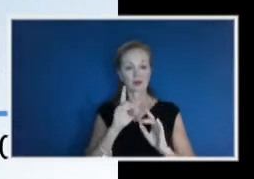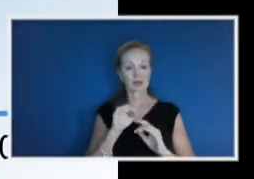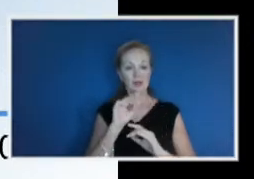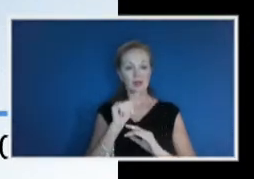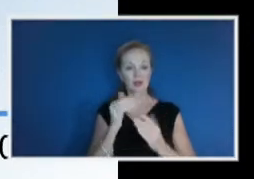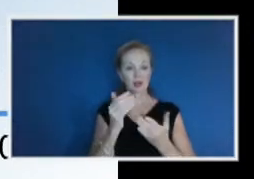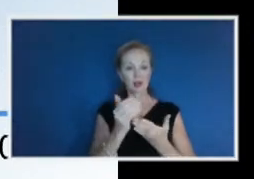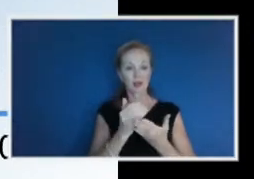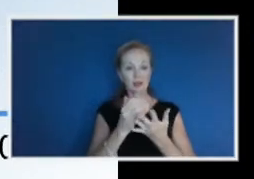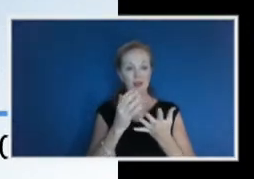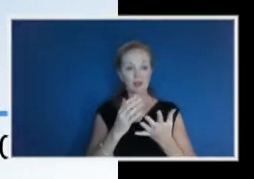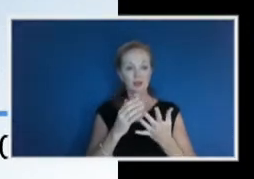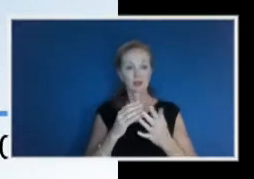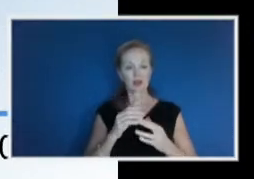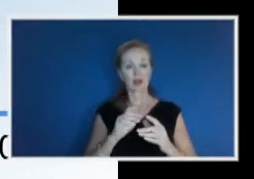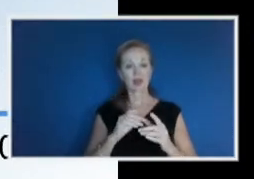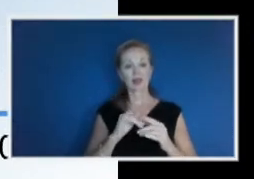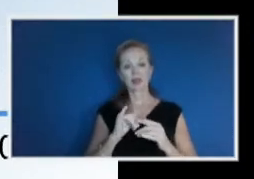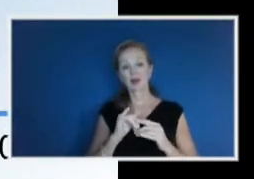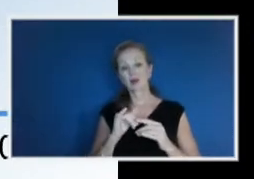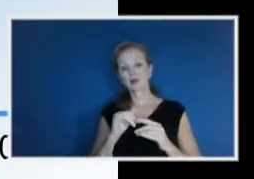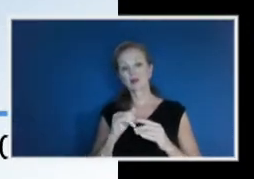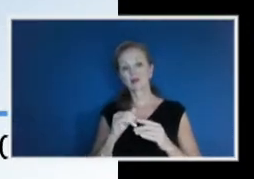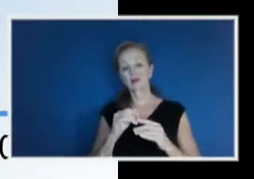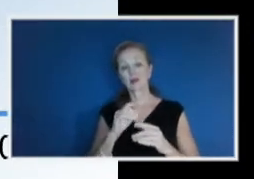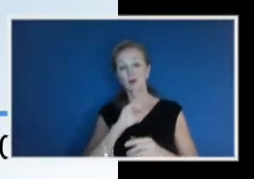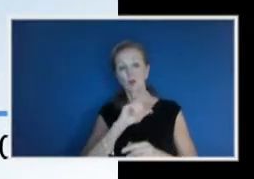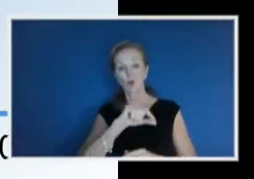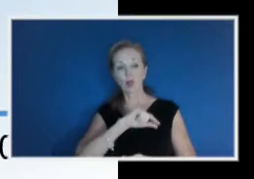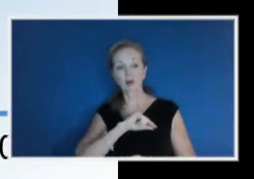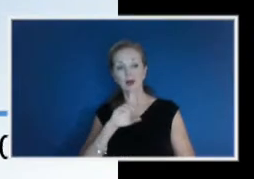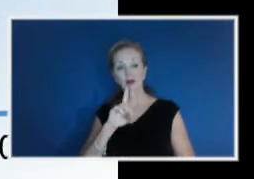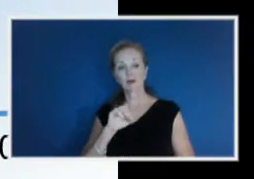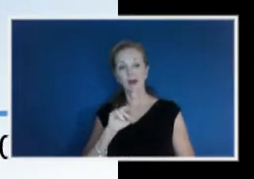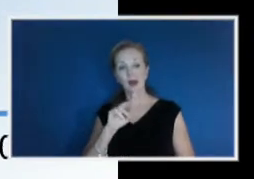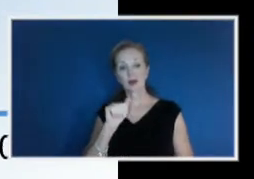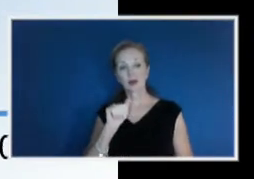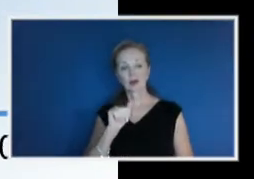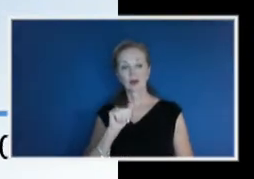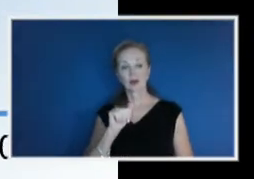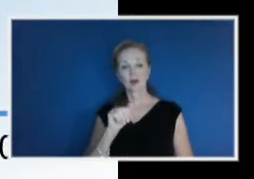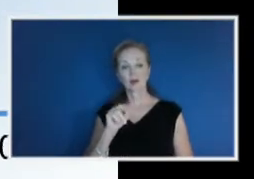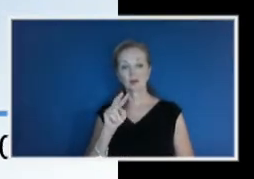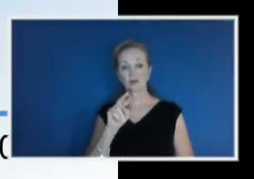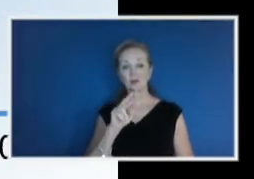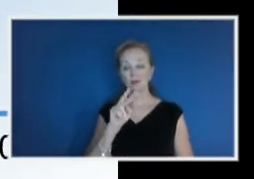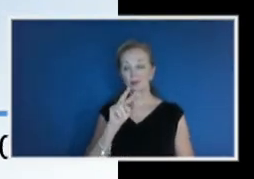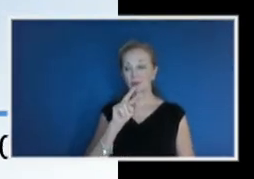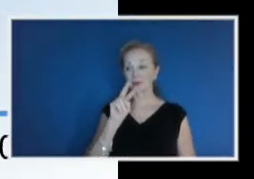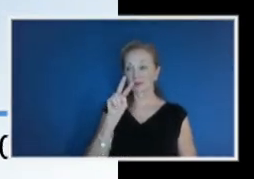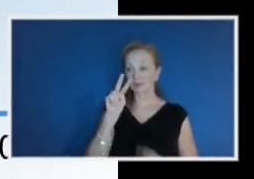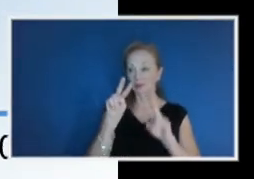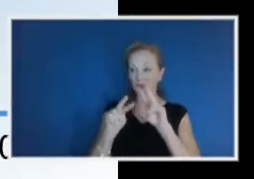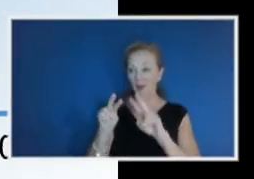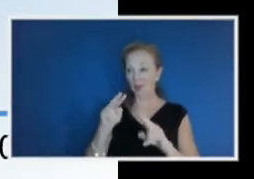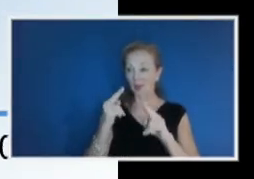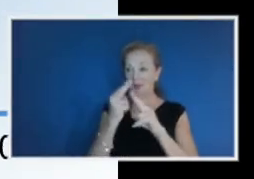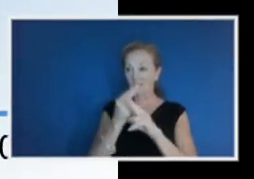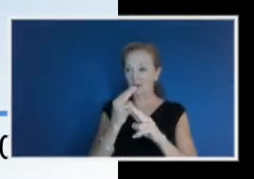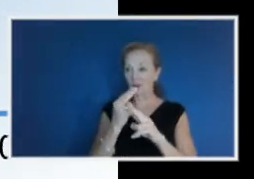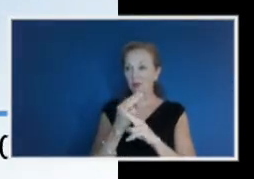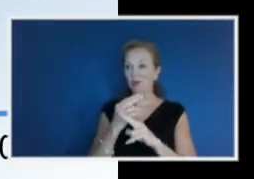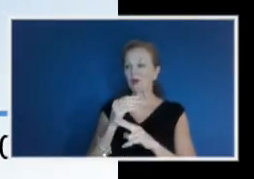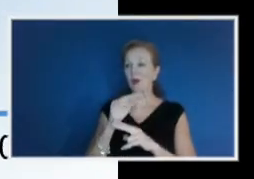our anecdotal or qualitative data. But turning to the utilization of minority and women firms